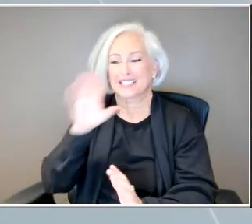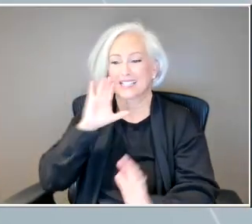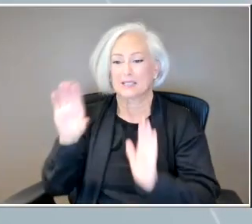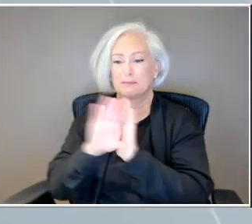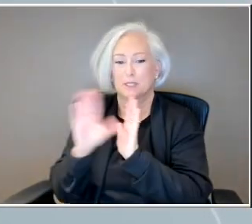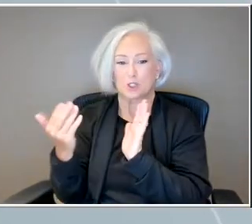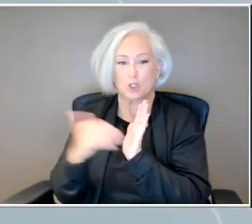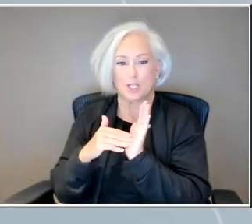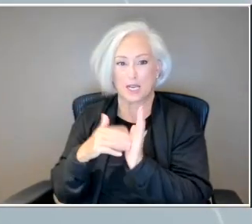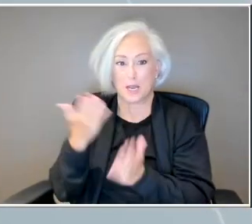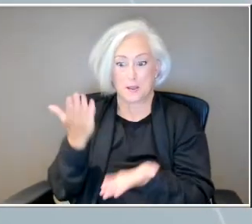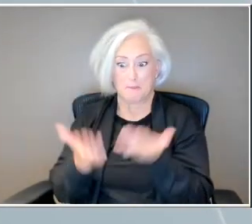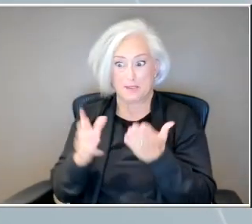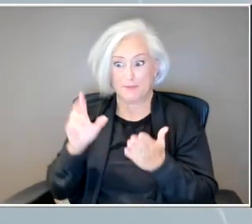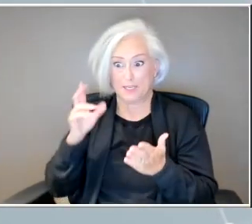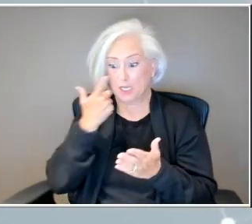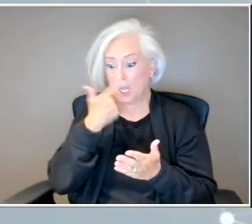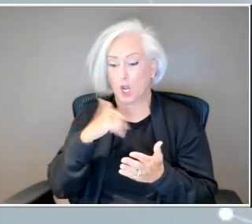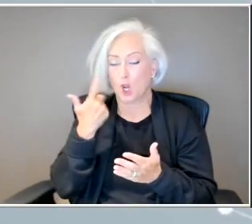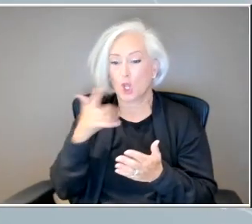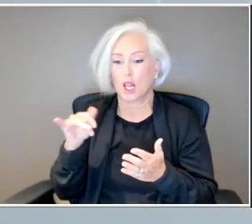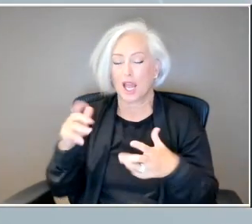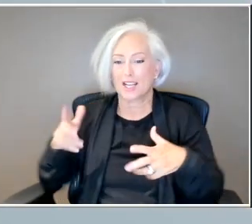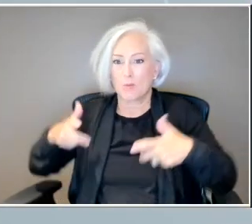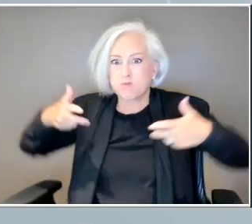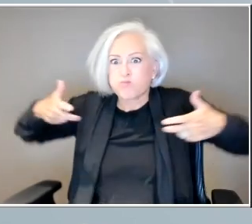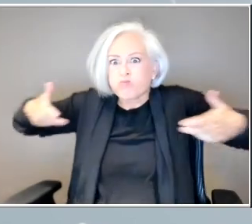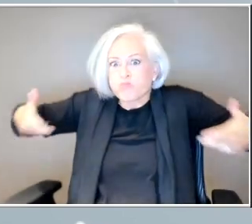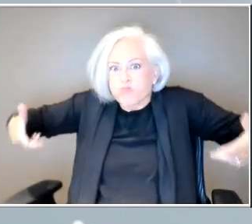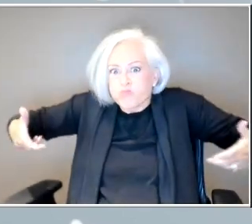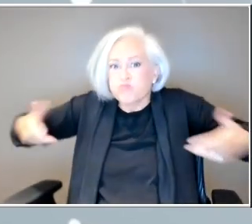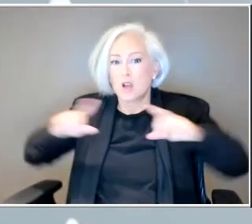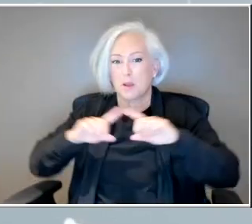look obese, and sometimes we associate these kind of